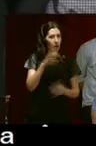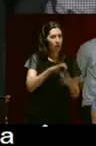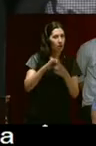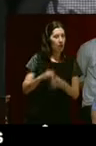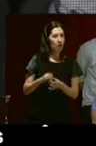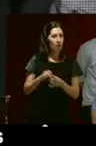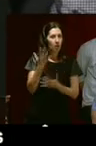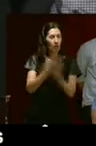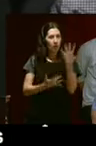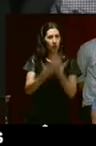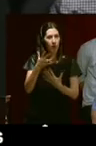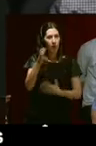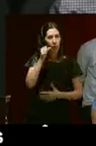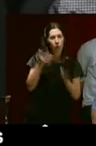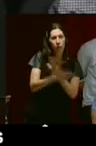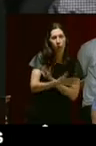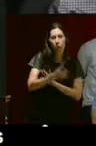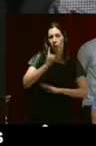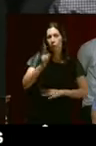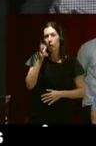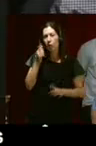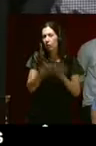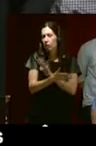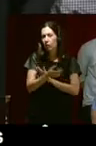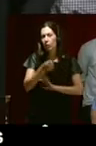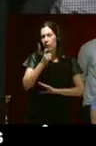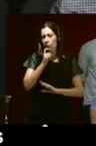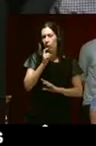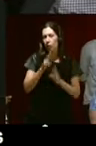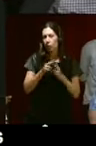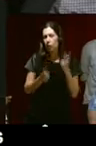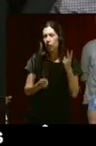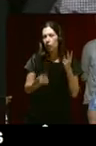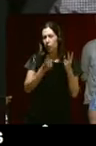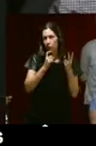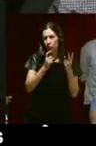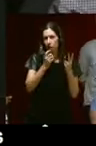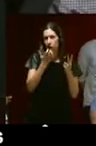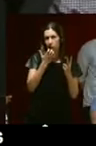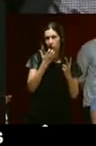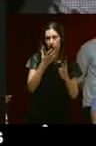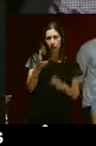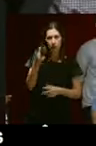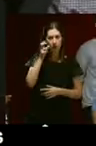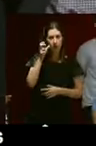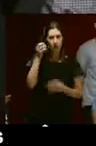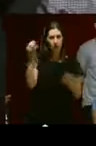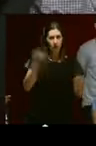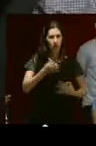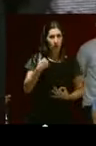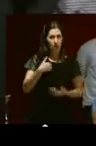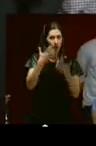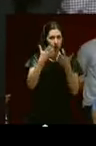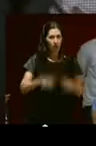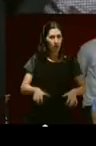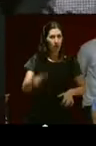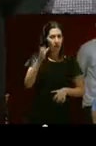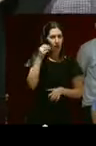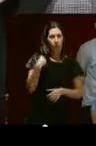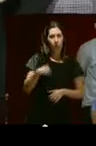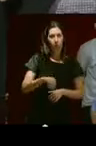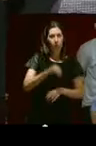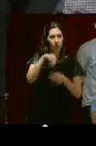device the audio description and the audio file, or only the audio description, because if you're hearing